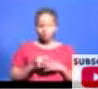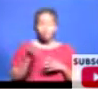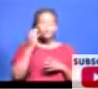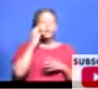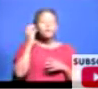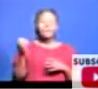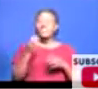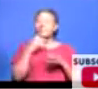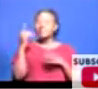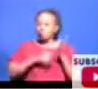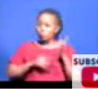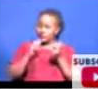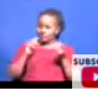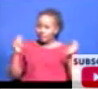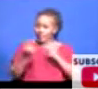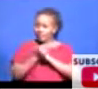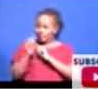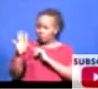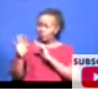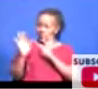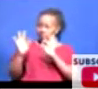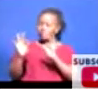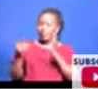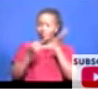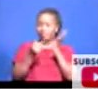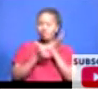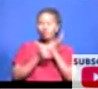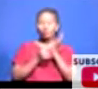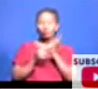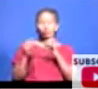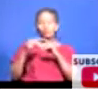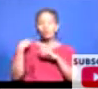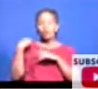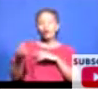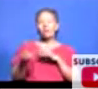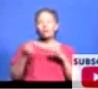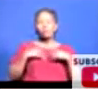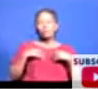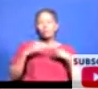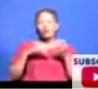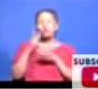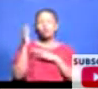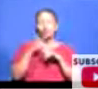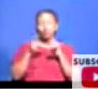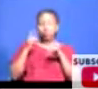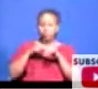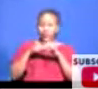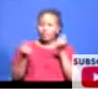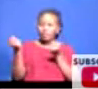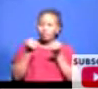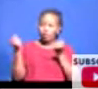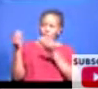smart motor vehicle number plates will ensure that each vehicle's data is built from the point of entry, making it possible for